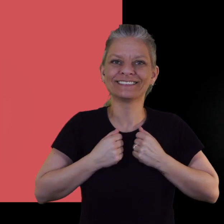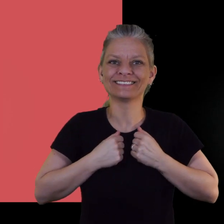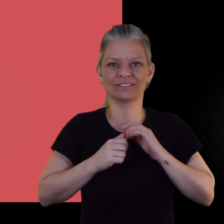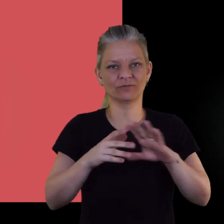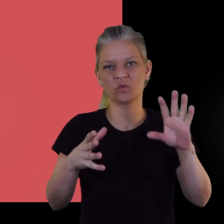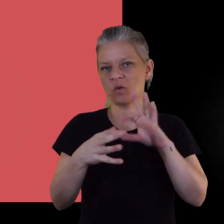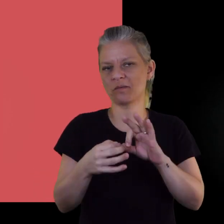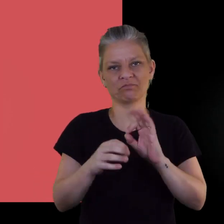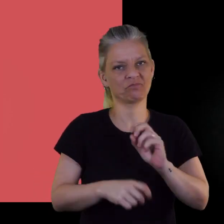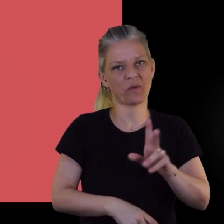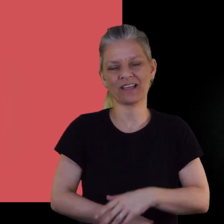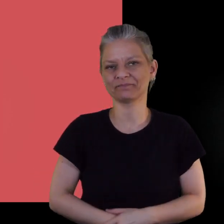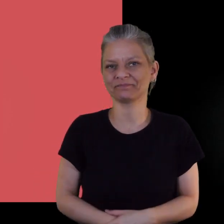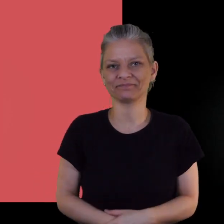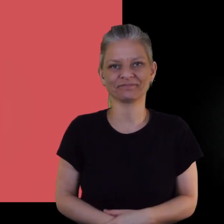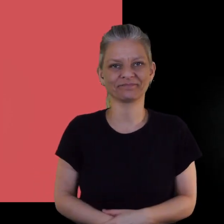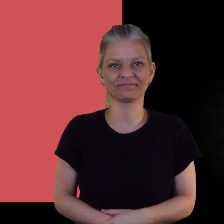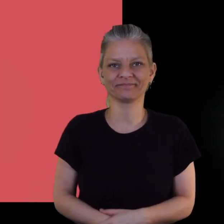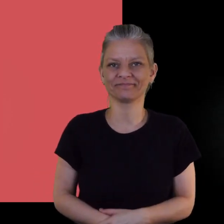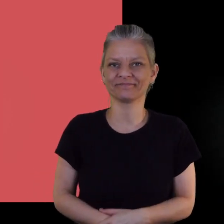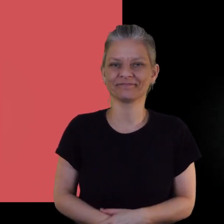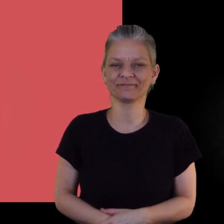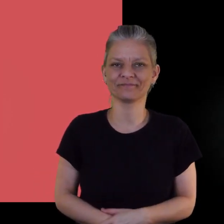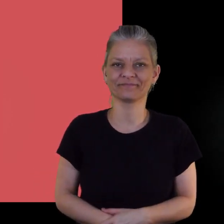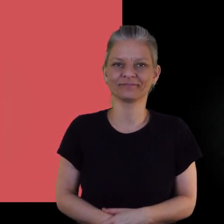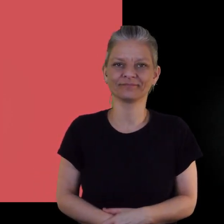way home, my cracked